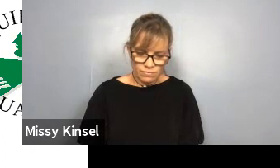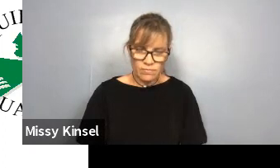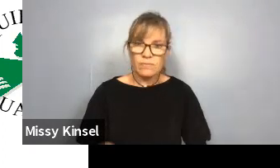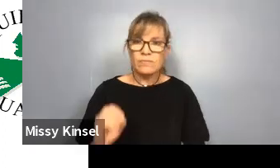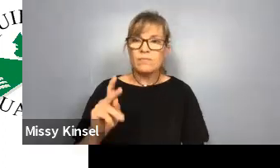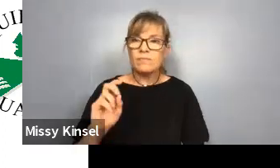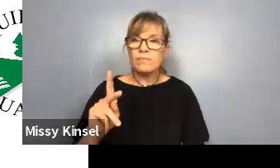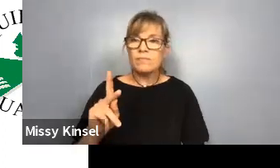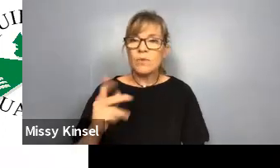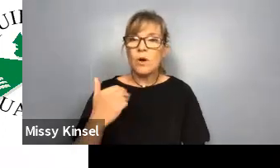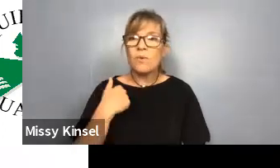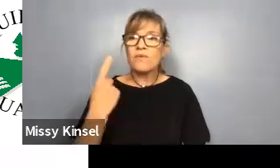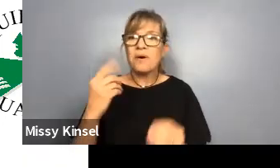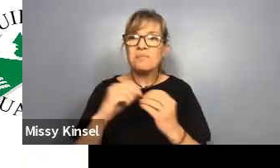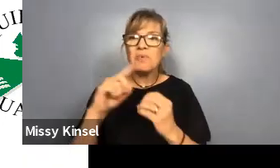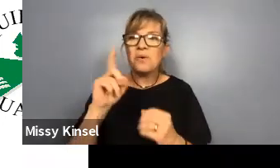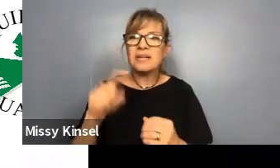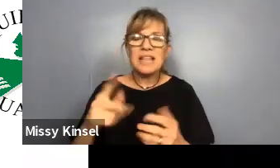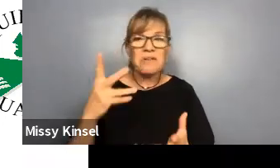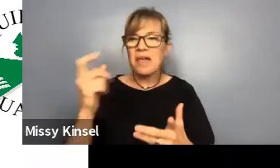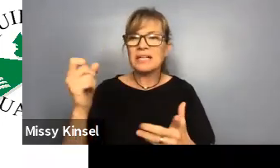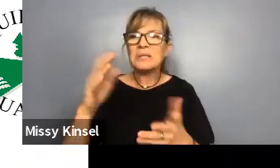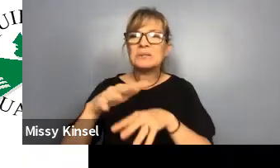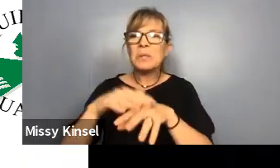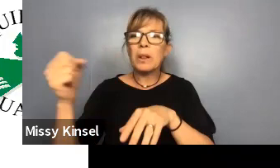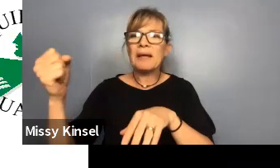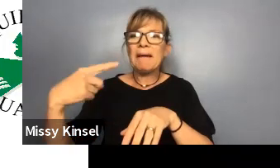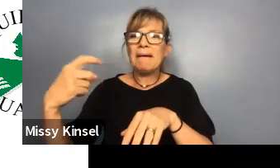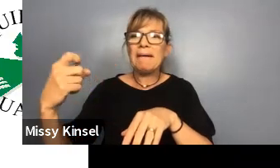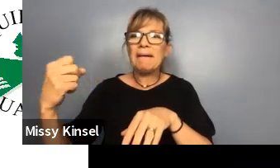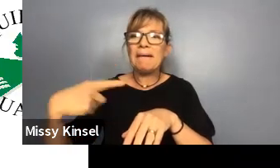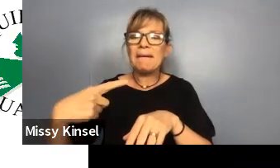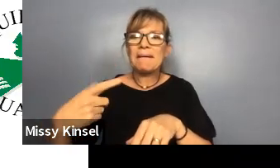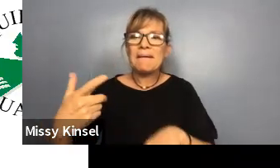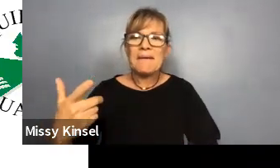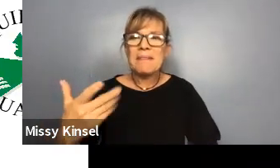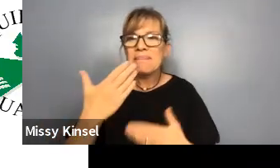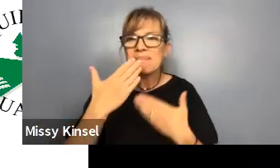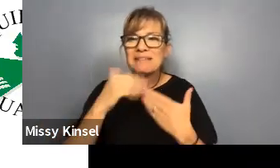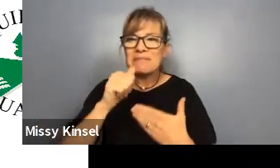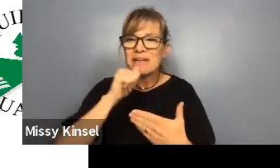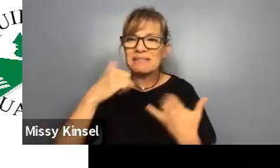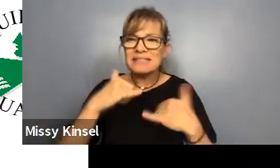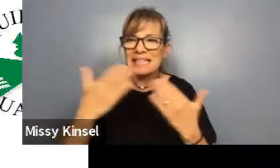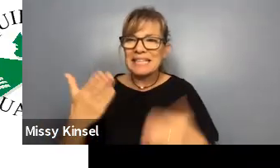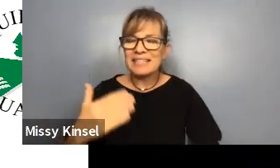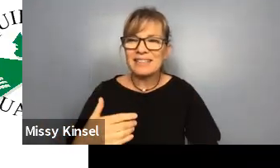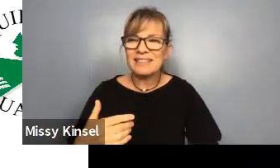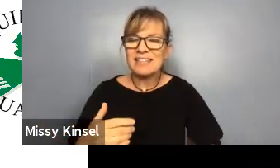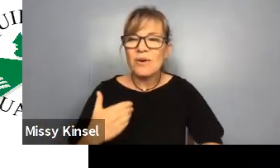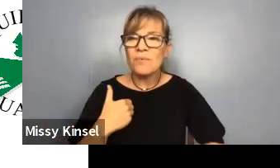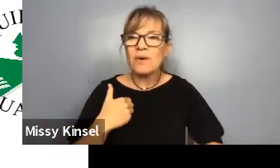All right, We're just- we got one more question. They're sort of trickling in. So Yeah. thank you everyone for your patience if you're still with us. We